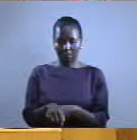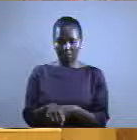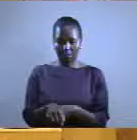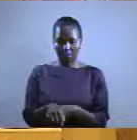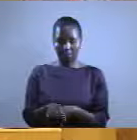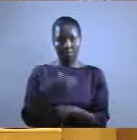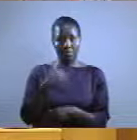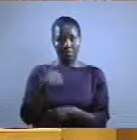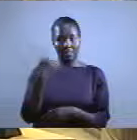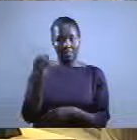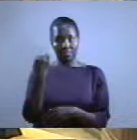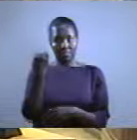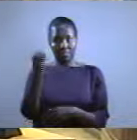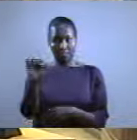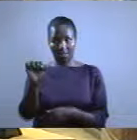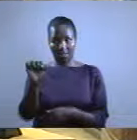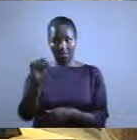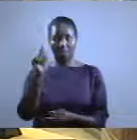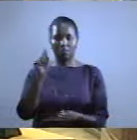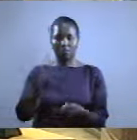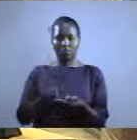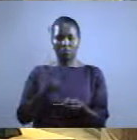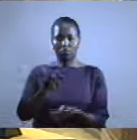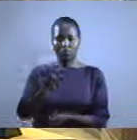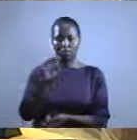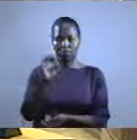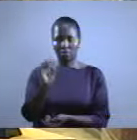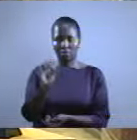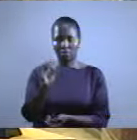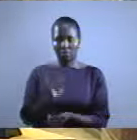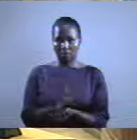Those against should press no button.